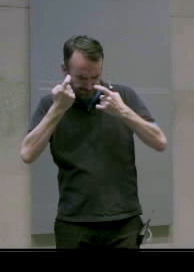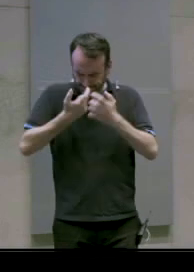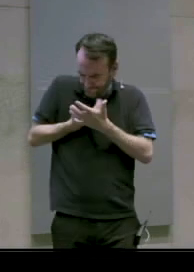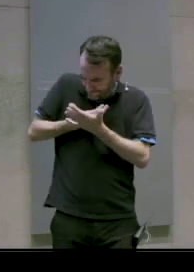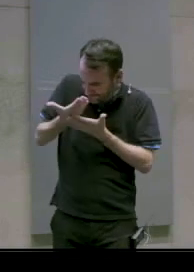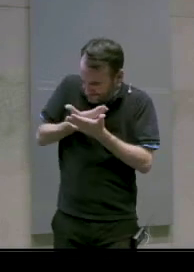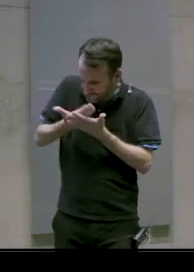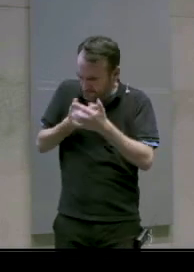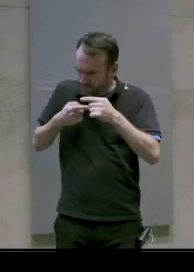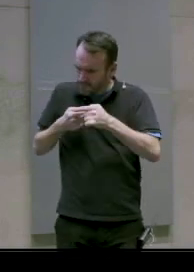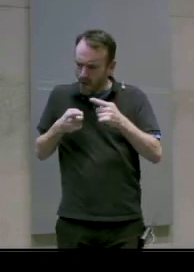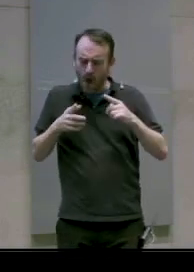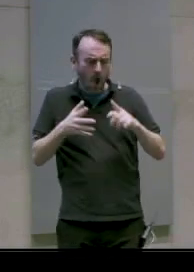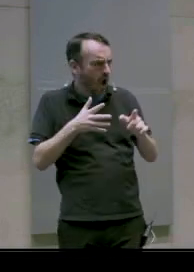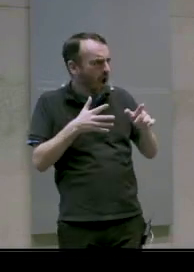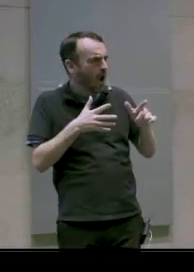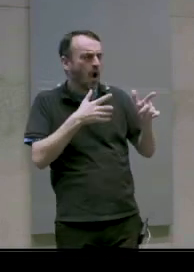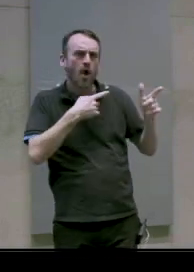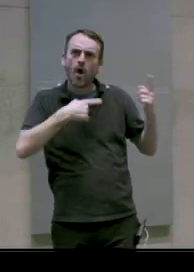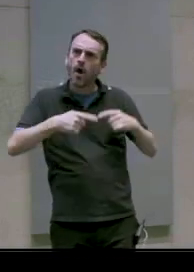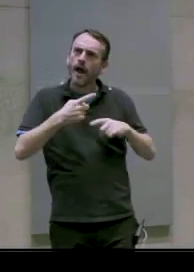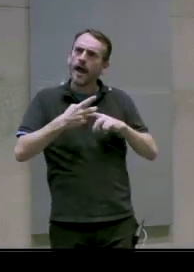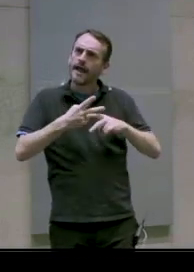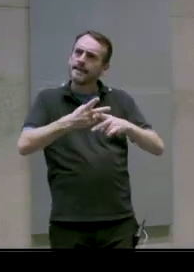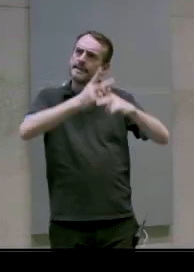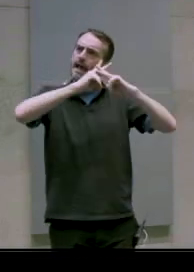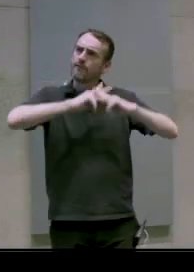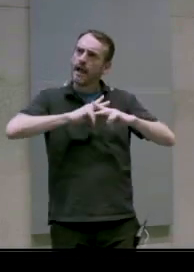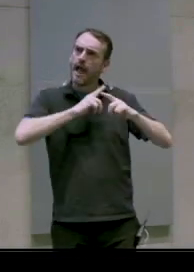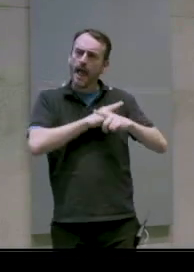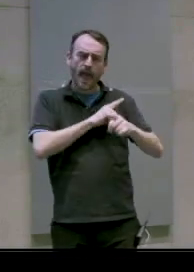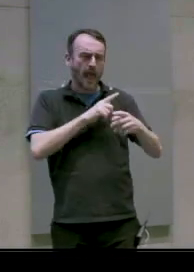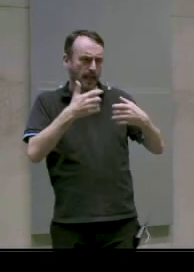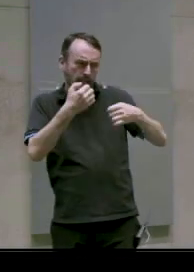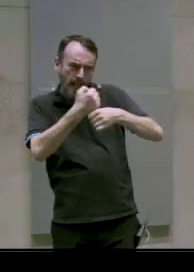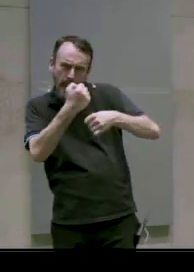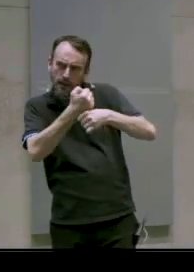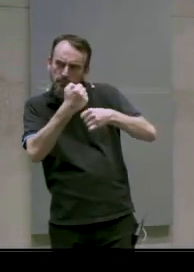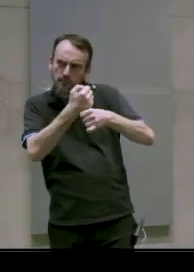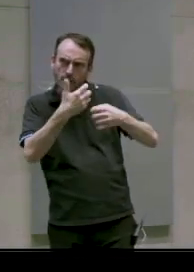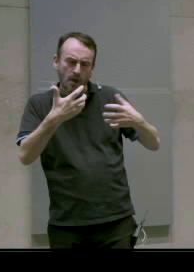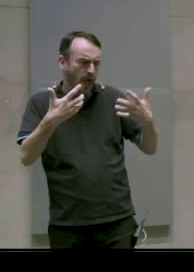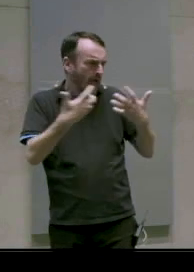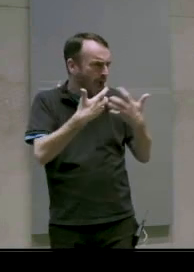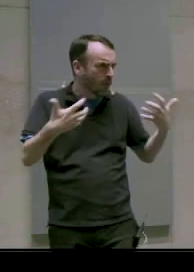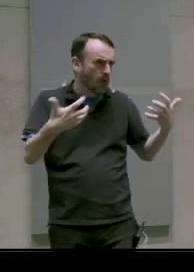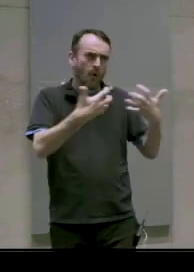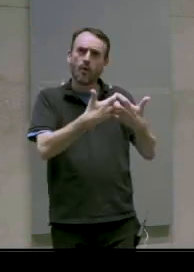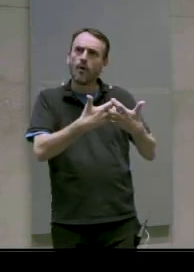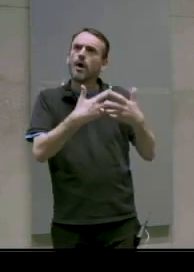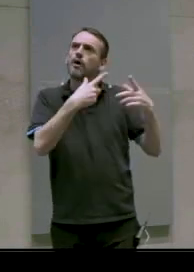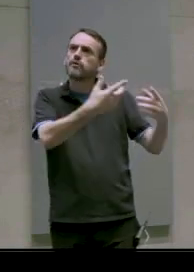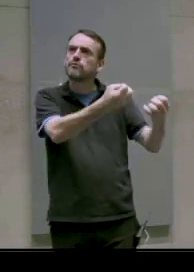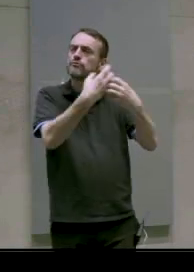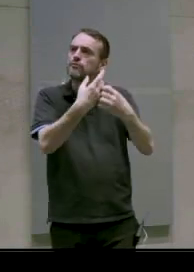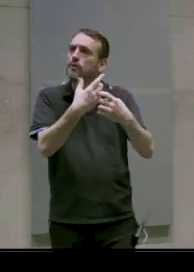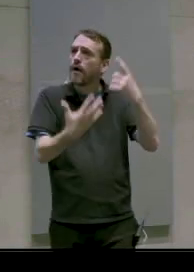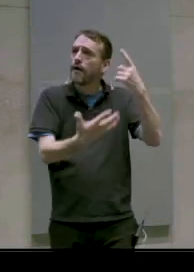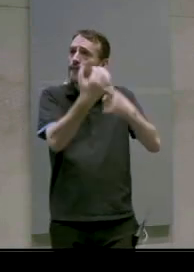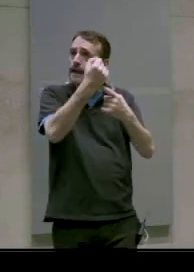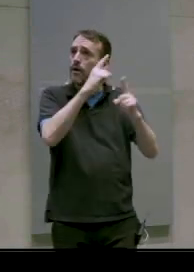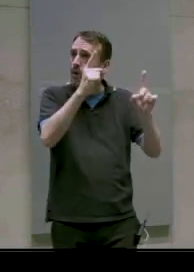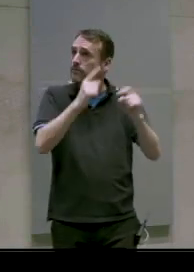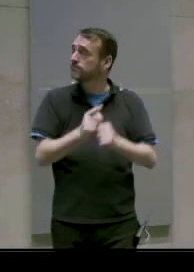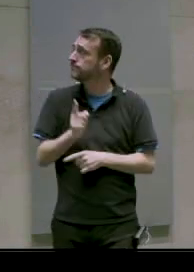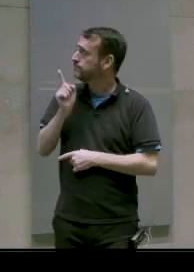discussing how self-care fits into games and how people play them in careful ways. So, what did we find out? Here are a couple quotes by